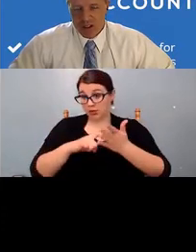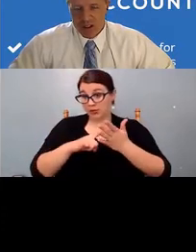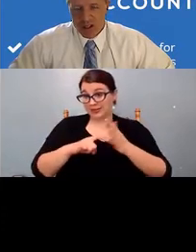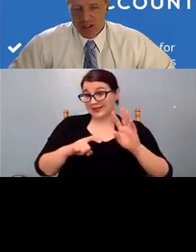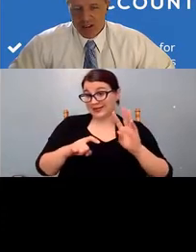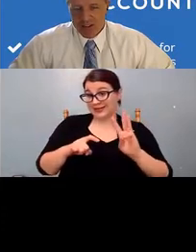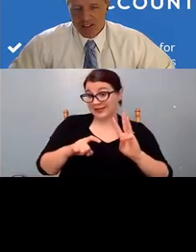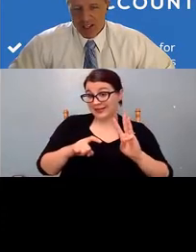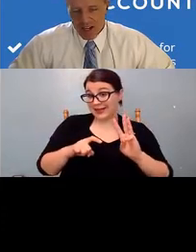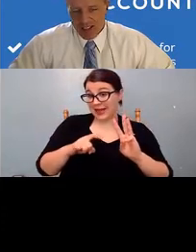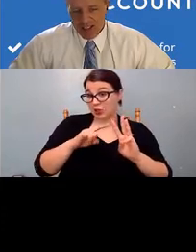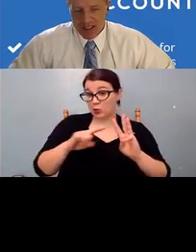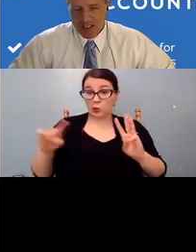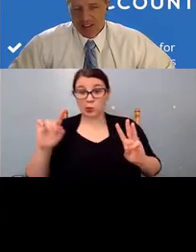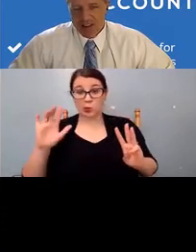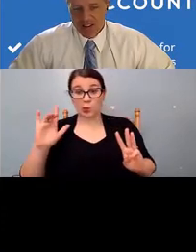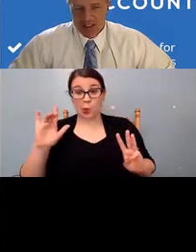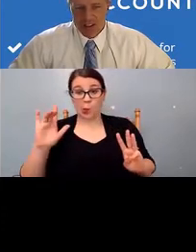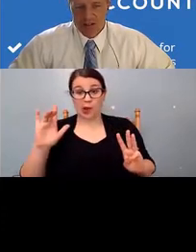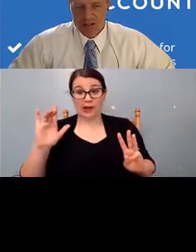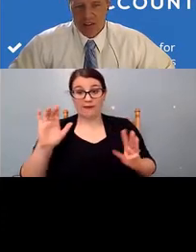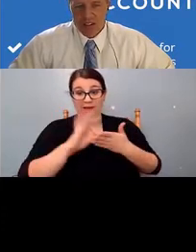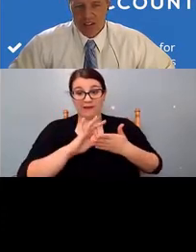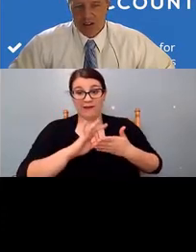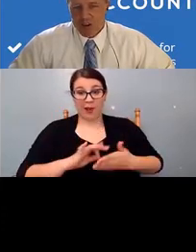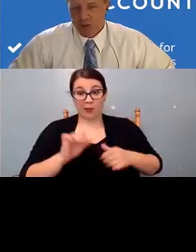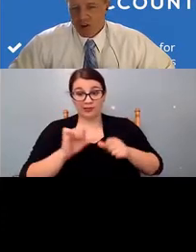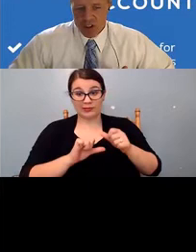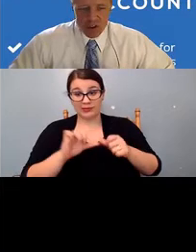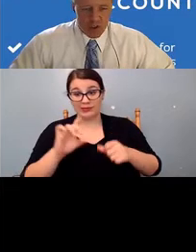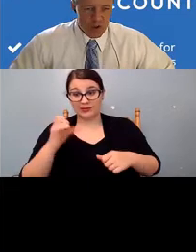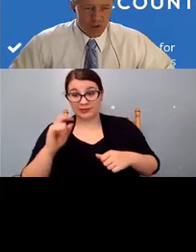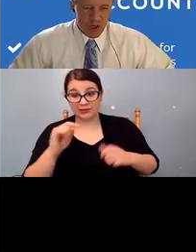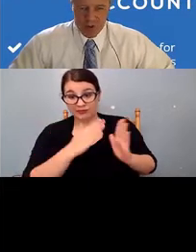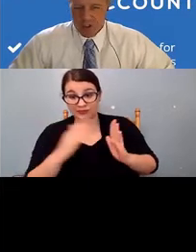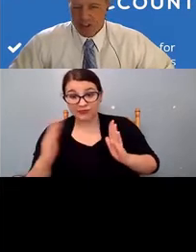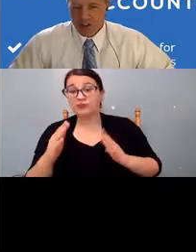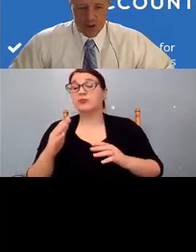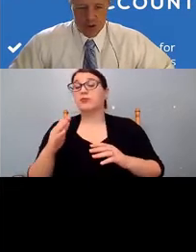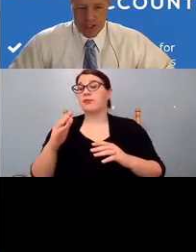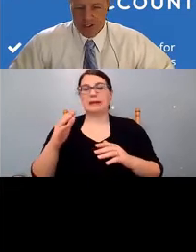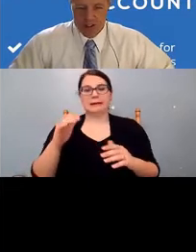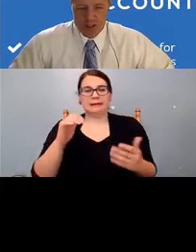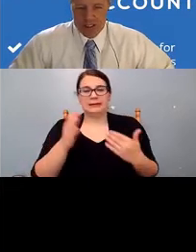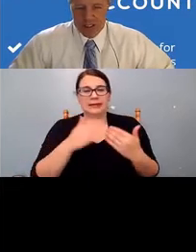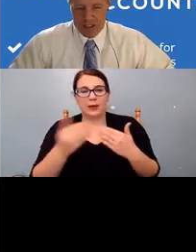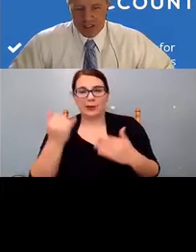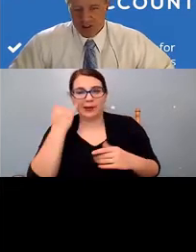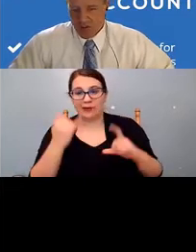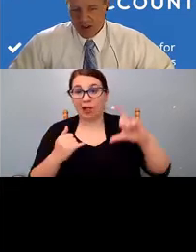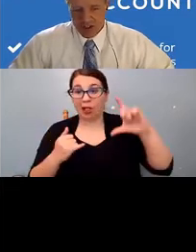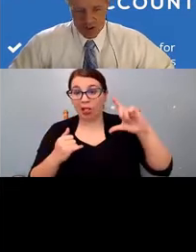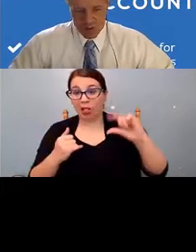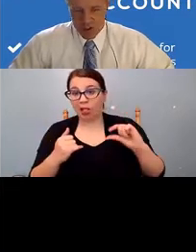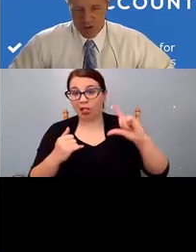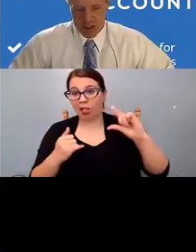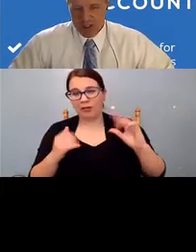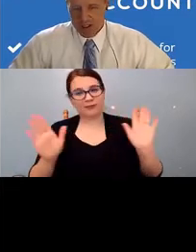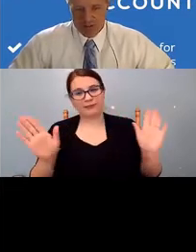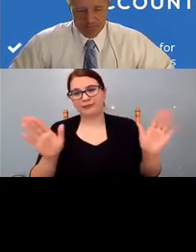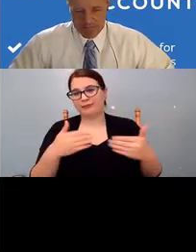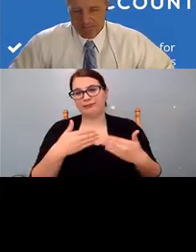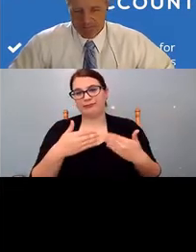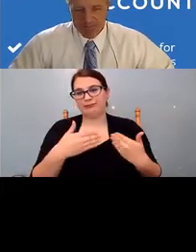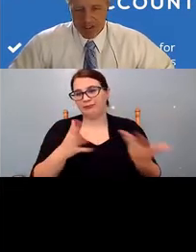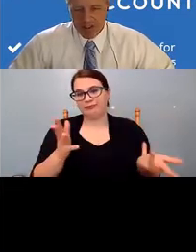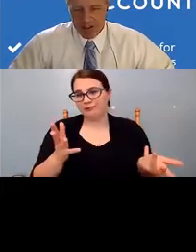long, and is not case sensitive. So whether you use uppercase or lowercase, it doesn't matter, because when you put it